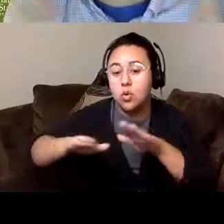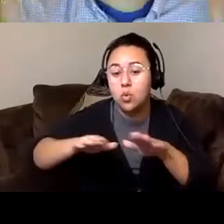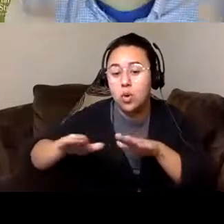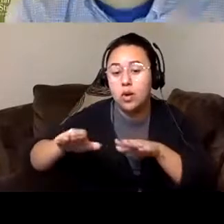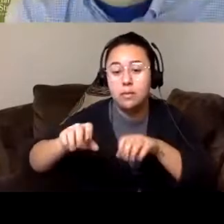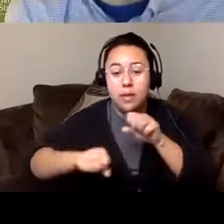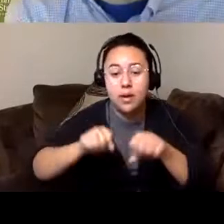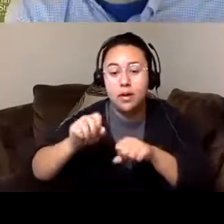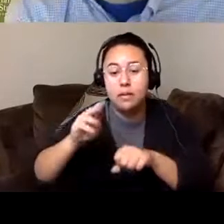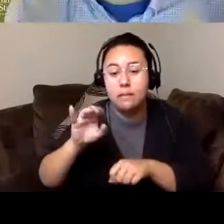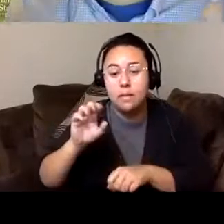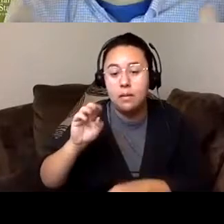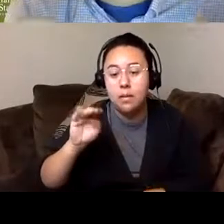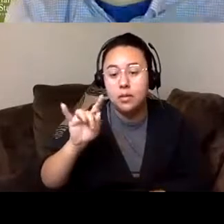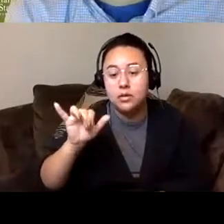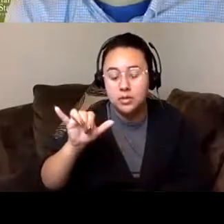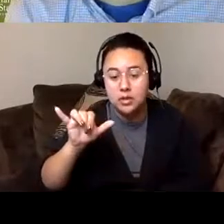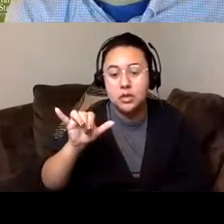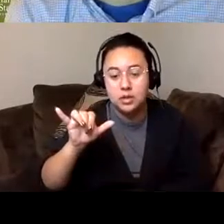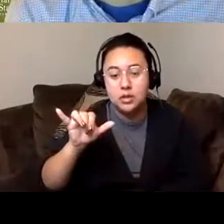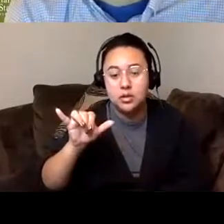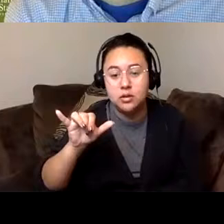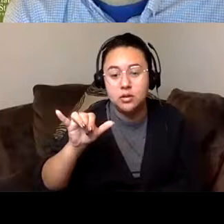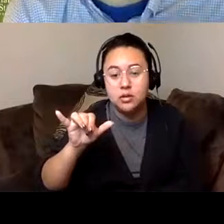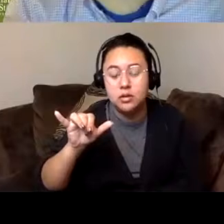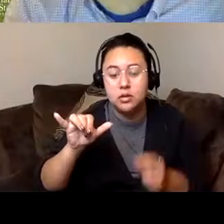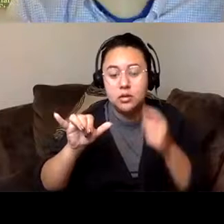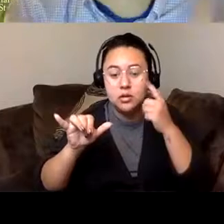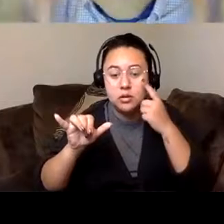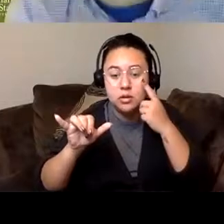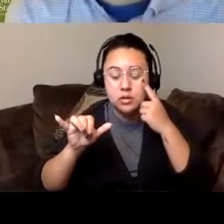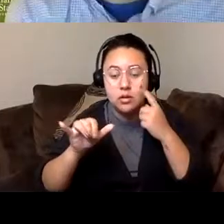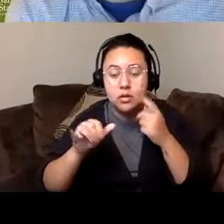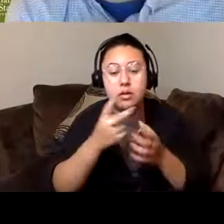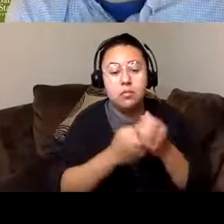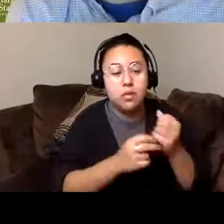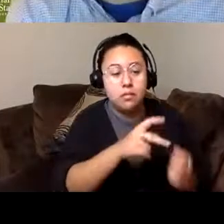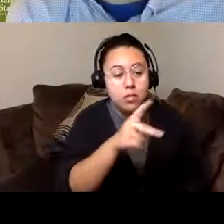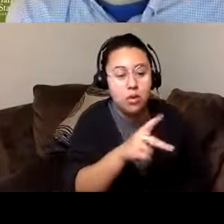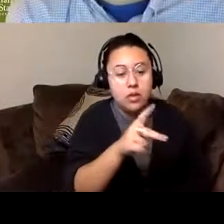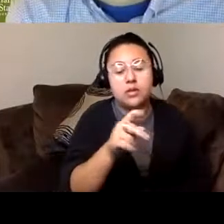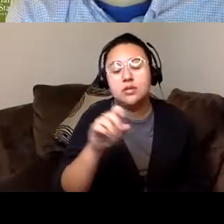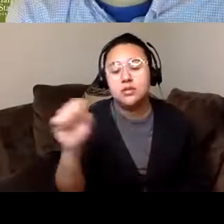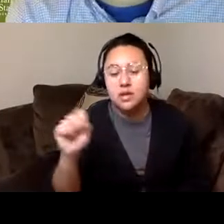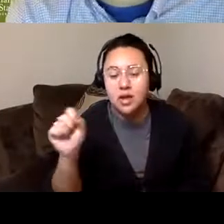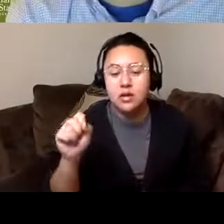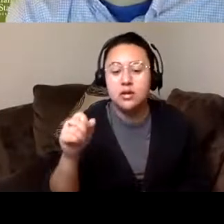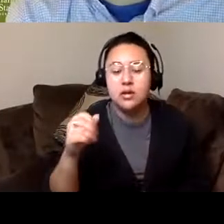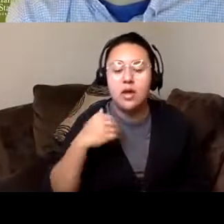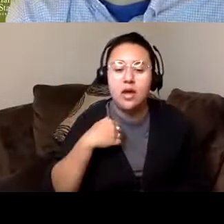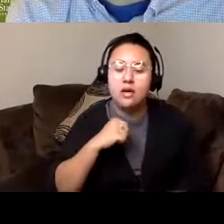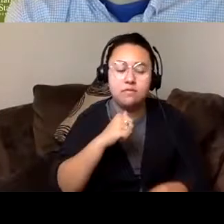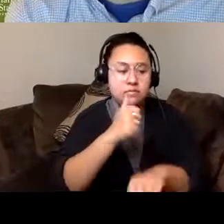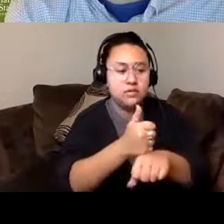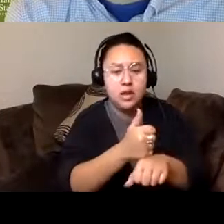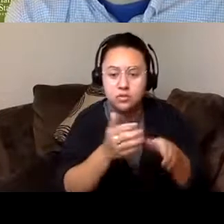biking and micromobility spaces, you know. And so both Portland and Seattle and other cities have dedicated streets to walking and biking,